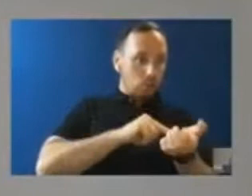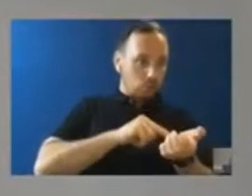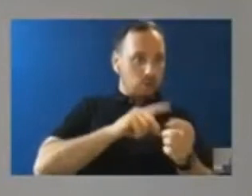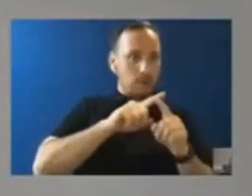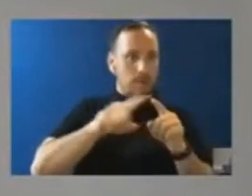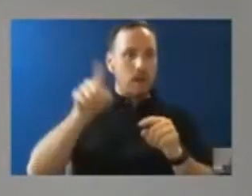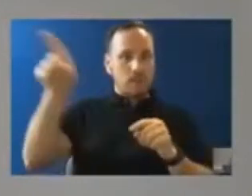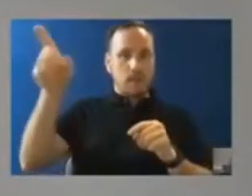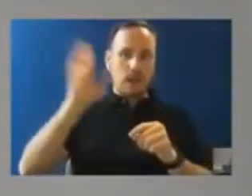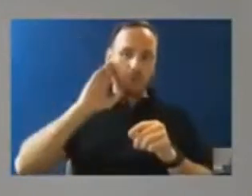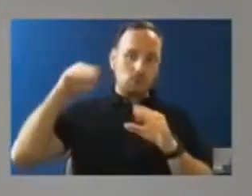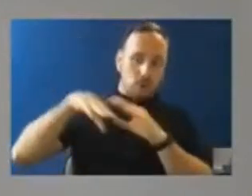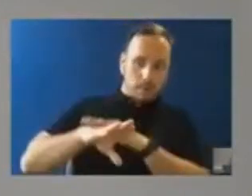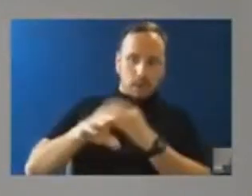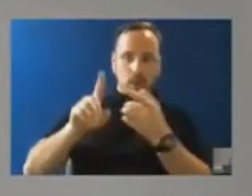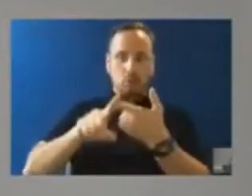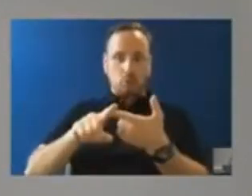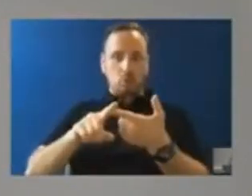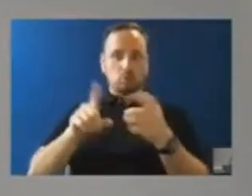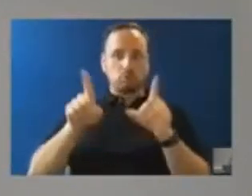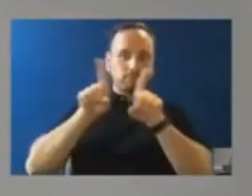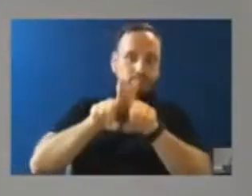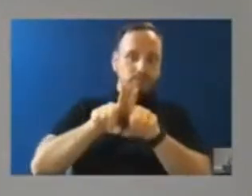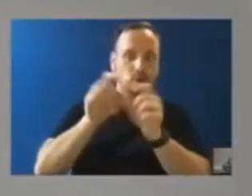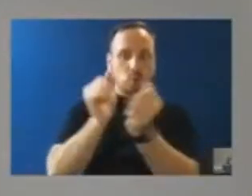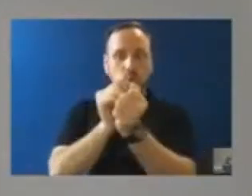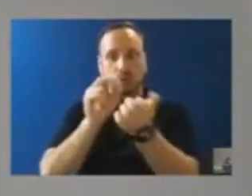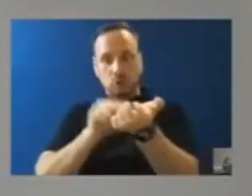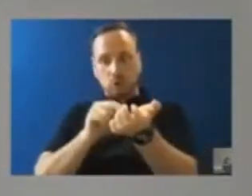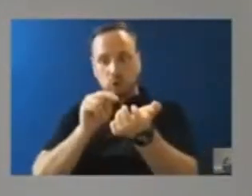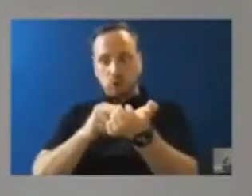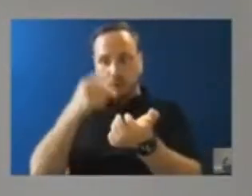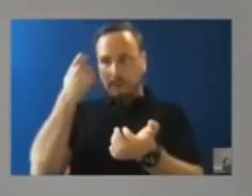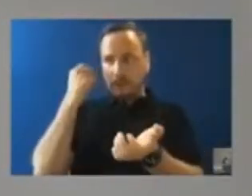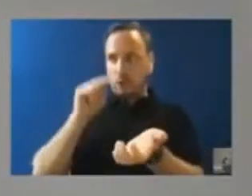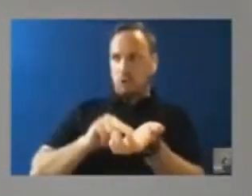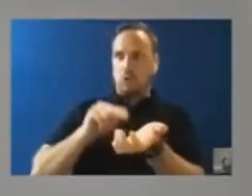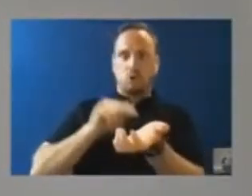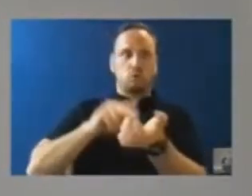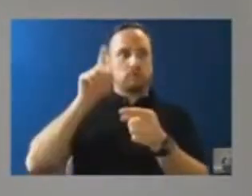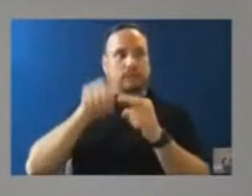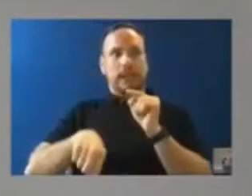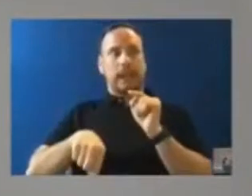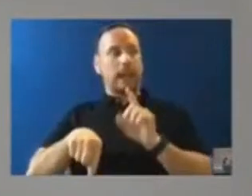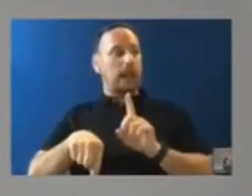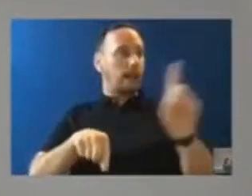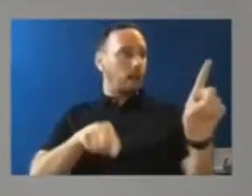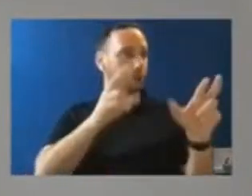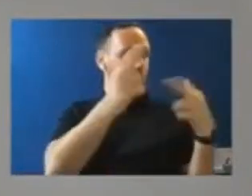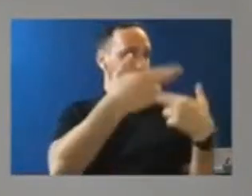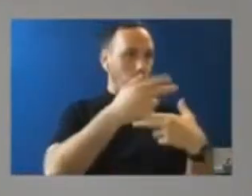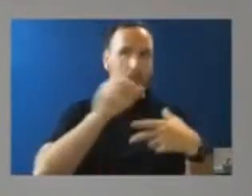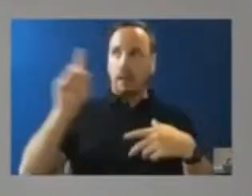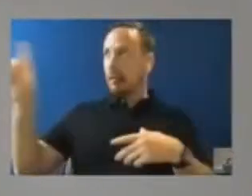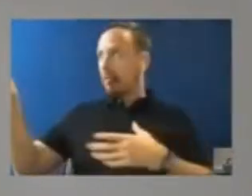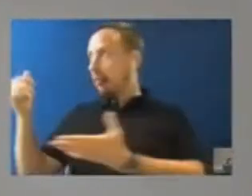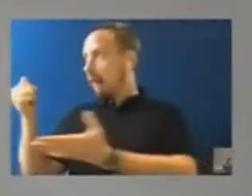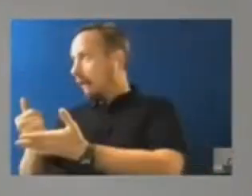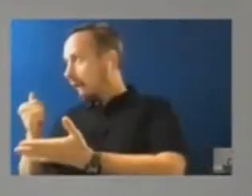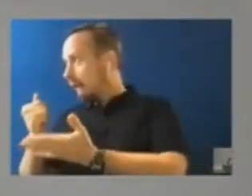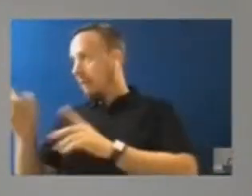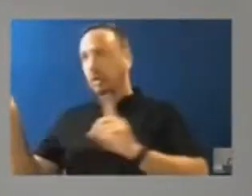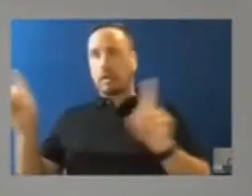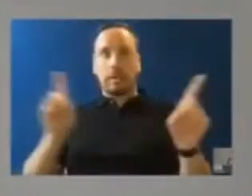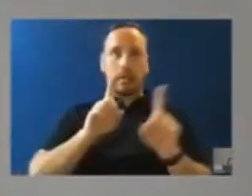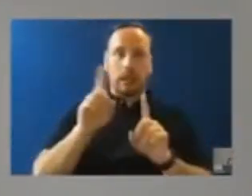the nurse to do some critical Absolutely, functions. because the nurse can't manage 3 different rooms. No, He or and- she needs to be. No, and isolation rooms